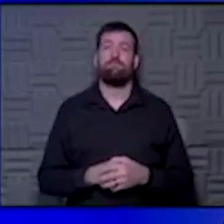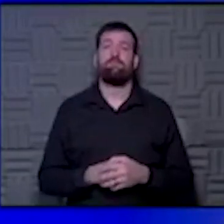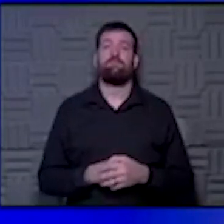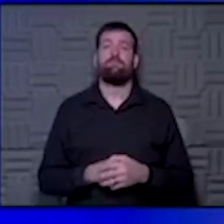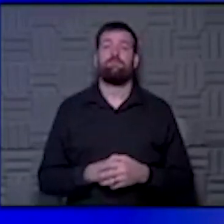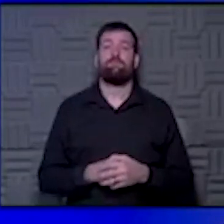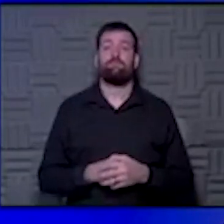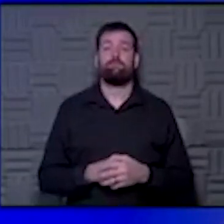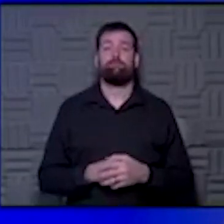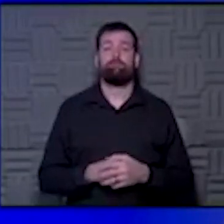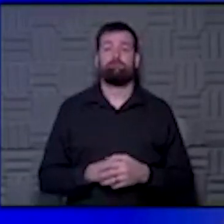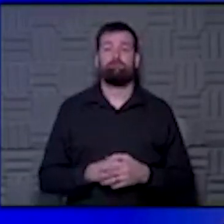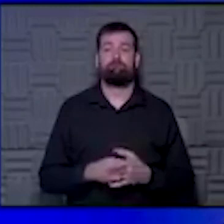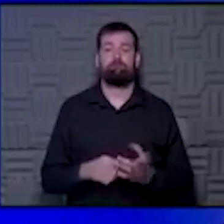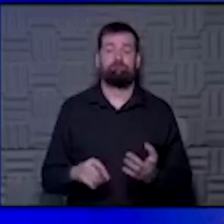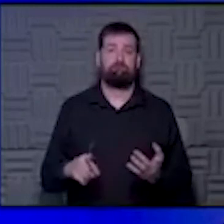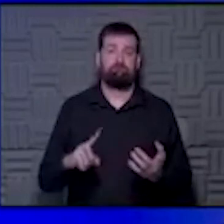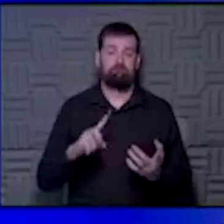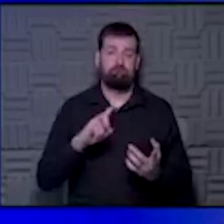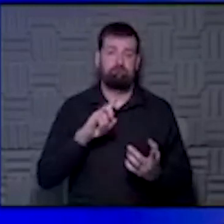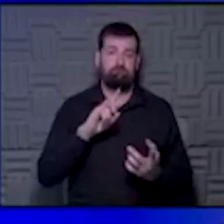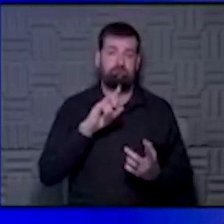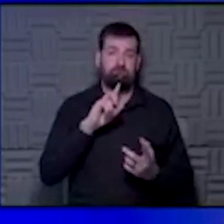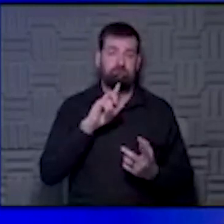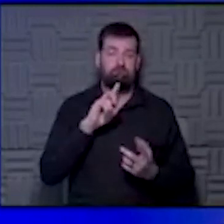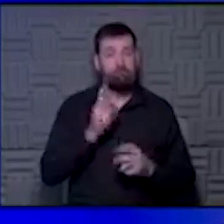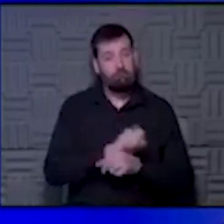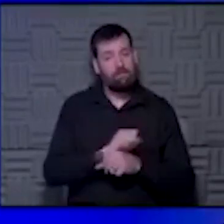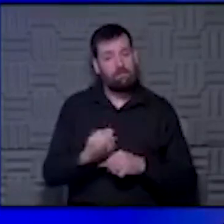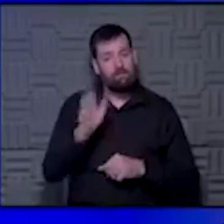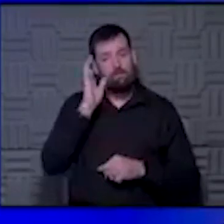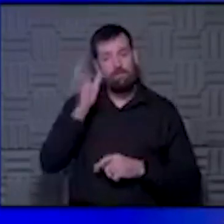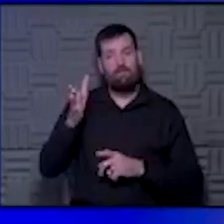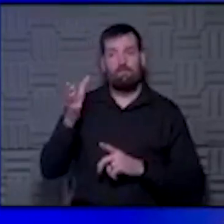this will definitely impact